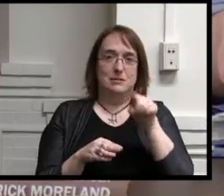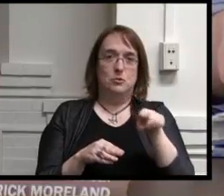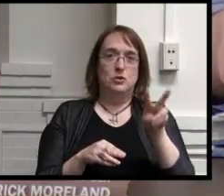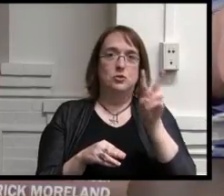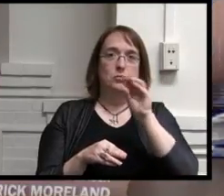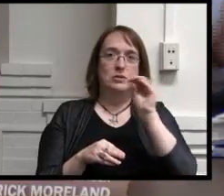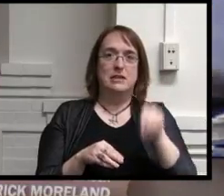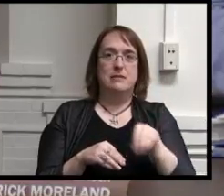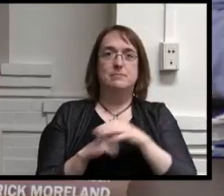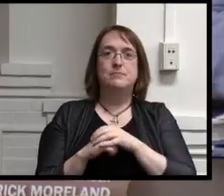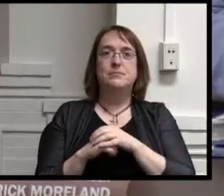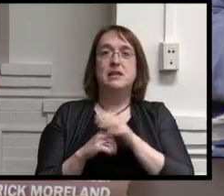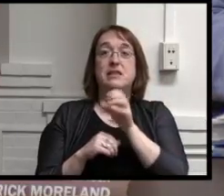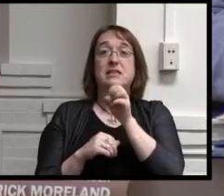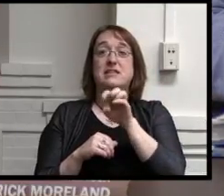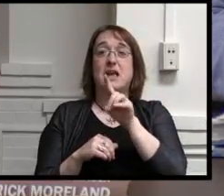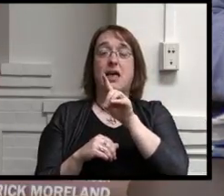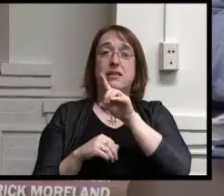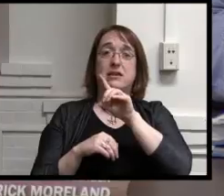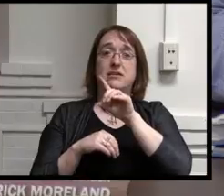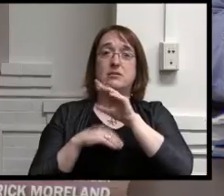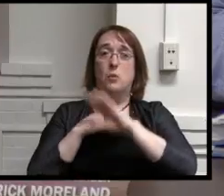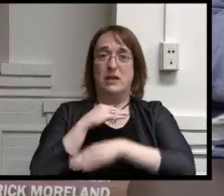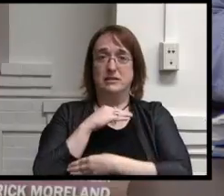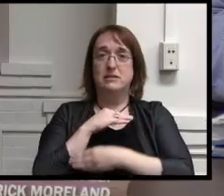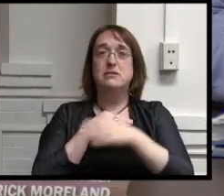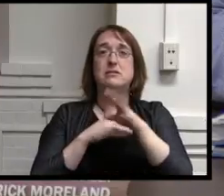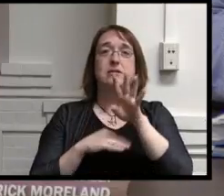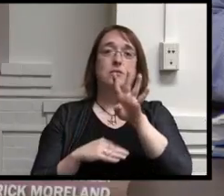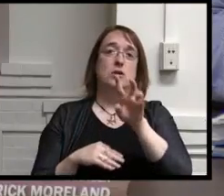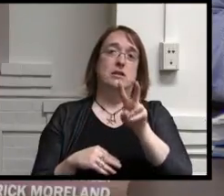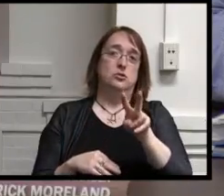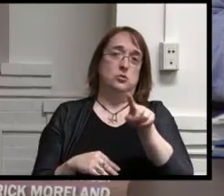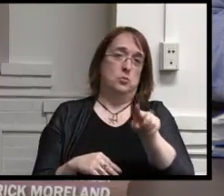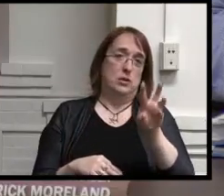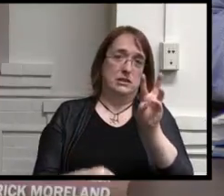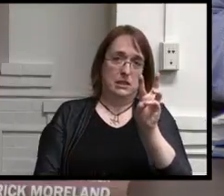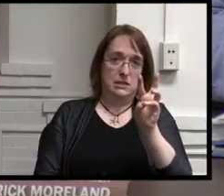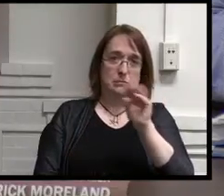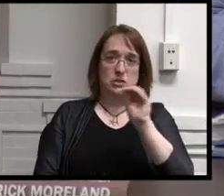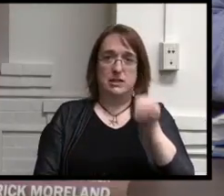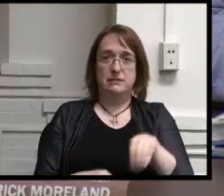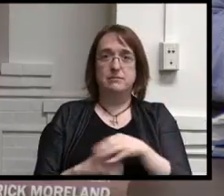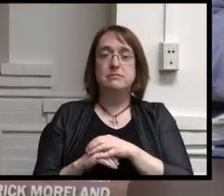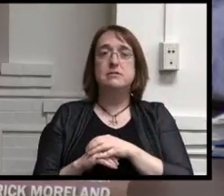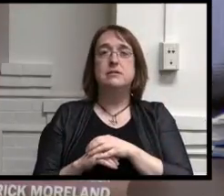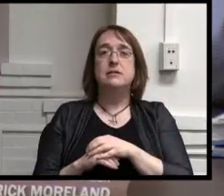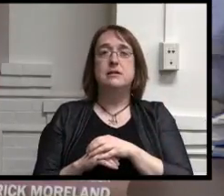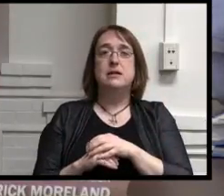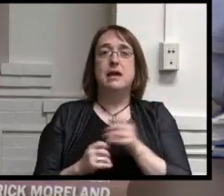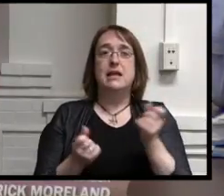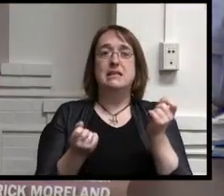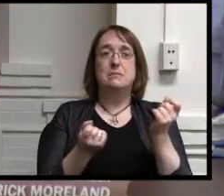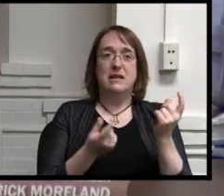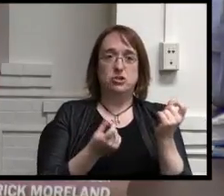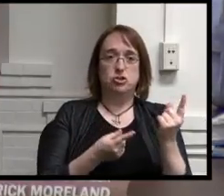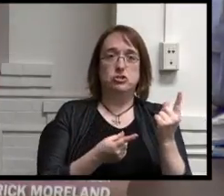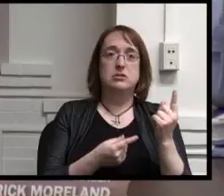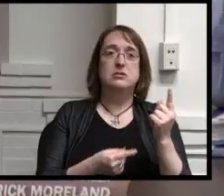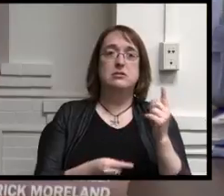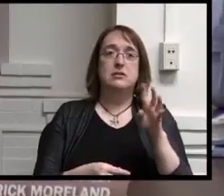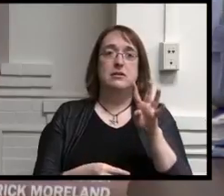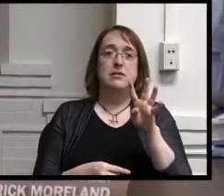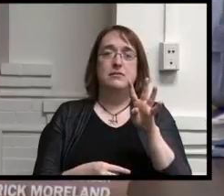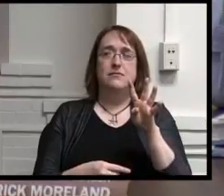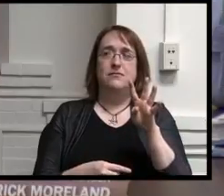Solid waste disposal fund revenues were at 42.6, and their expenditures were at 40.9%.